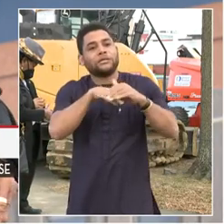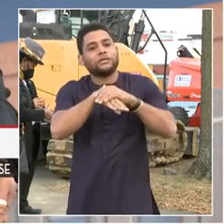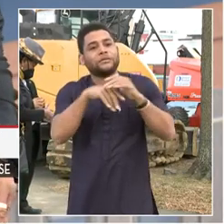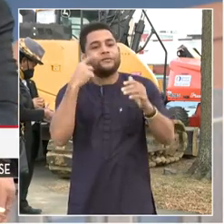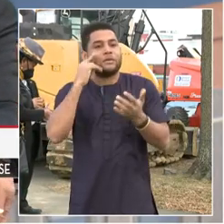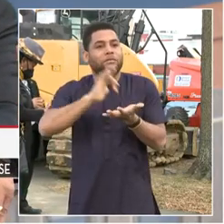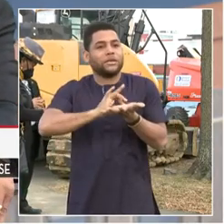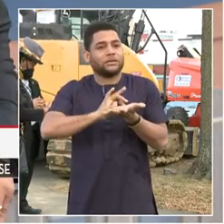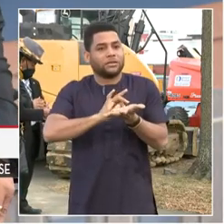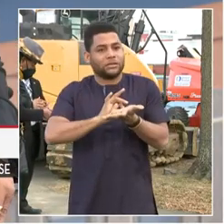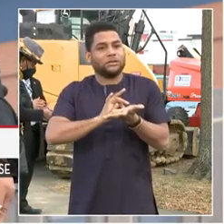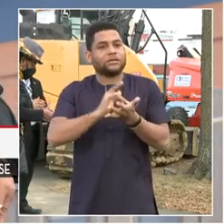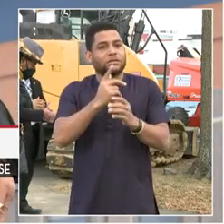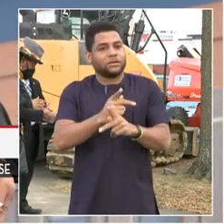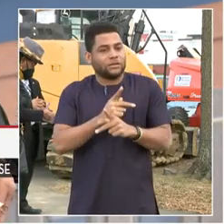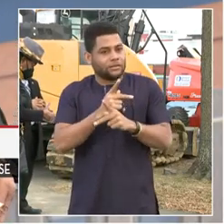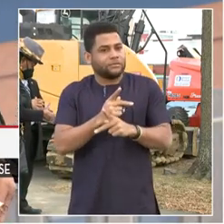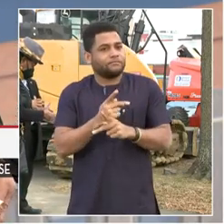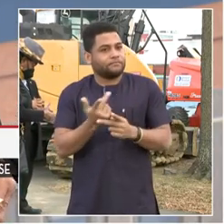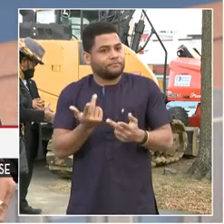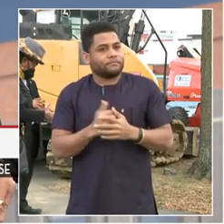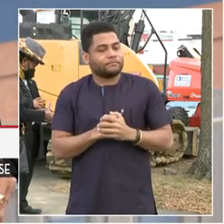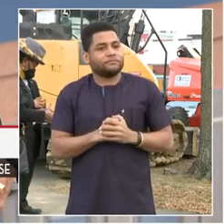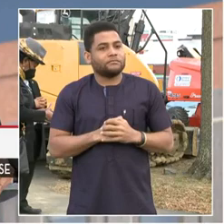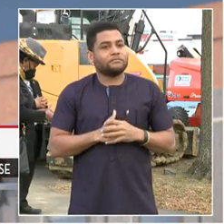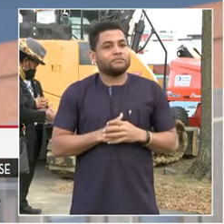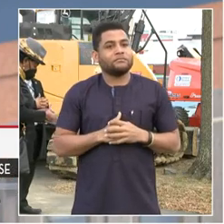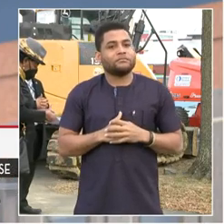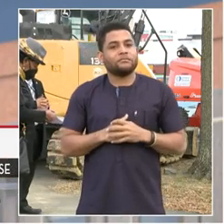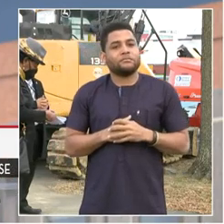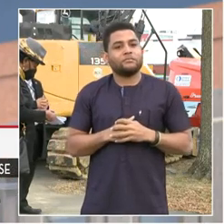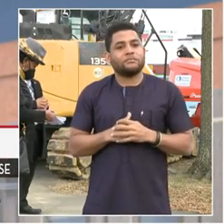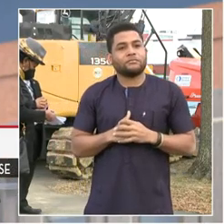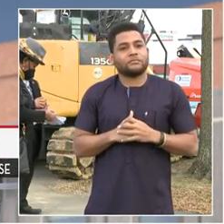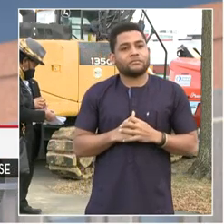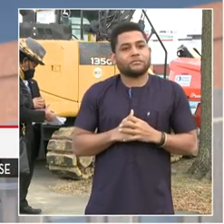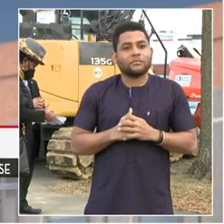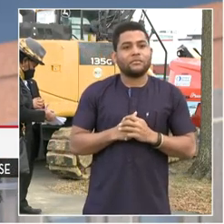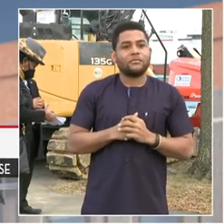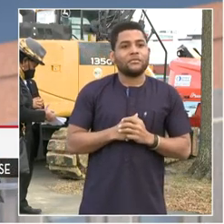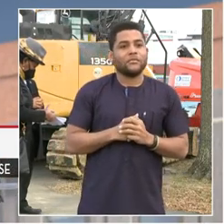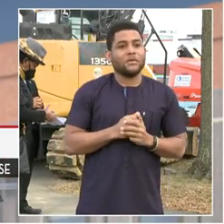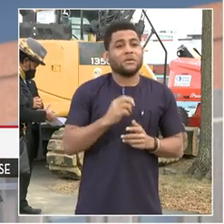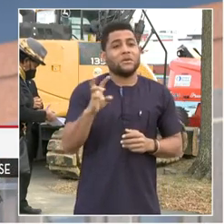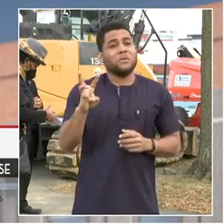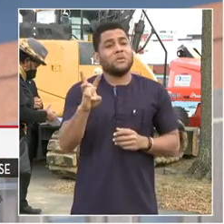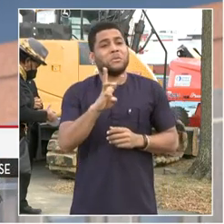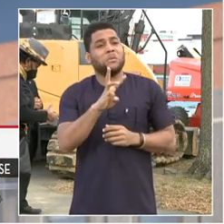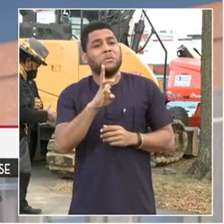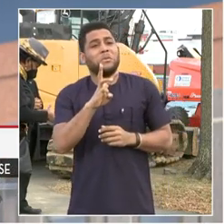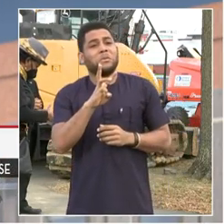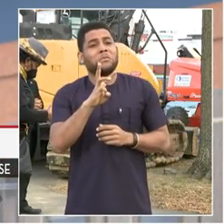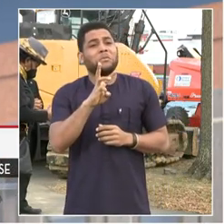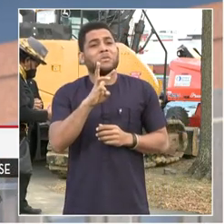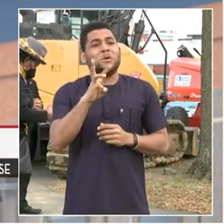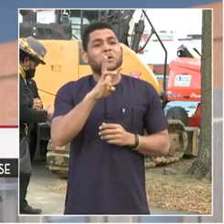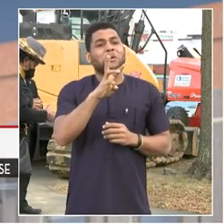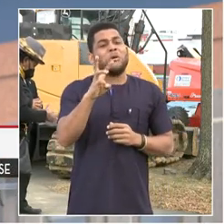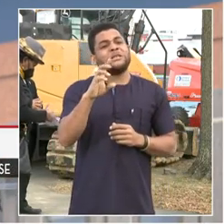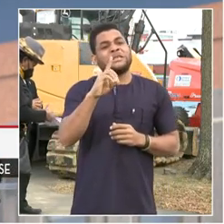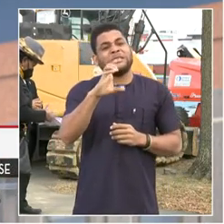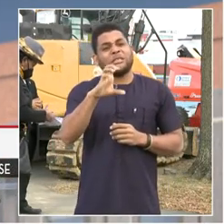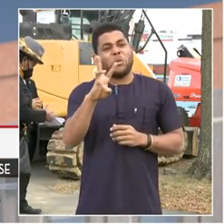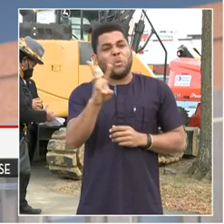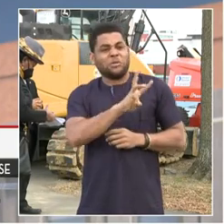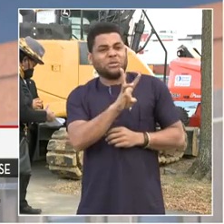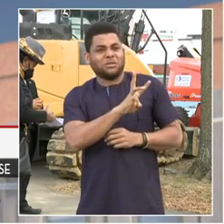care services. On the western side of the city, we have some